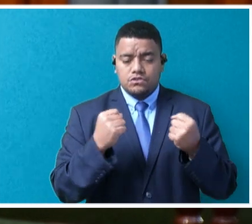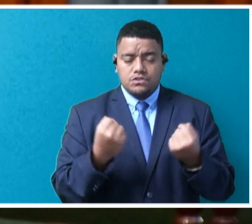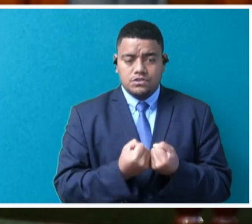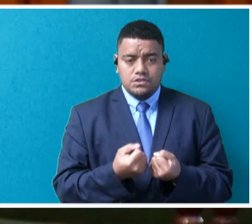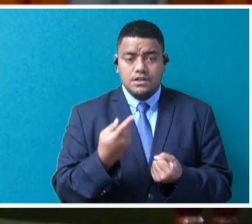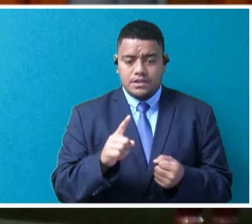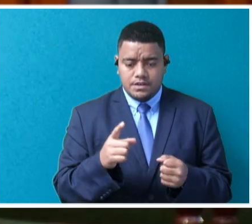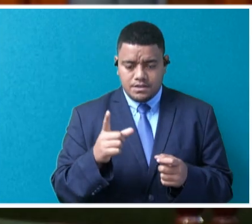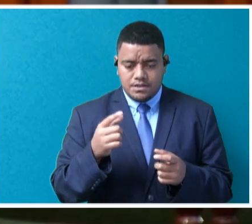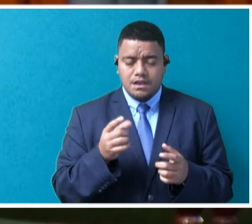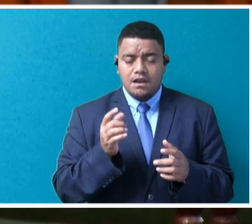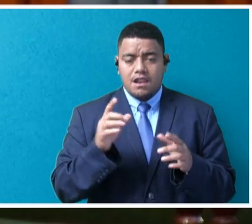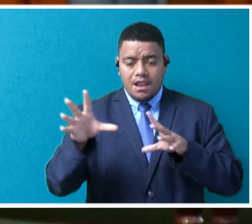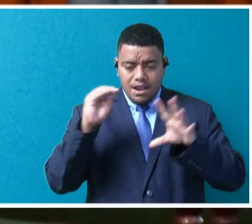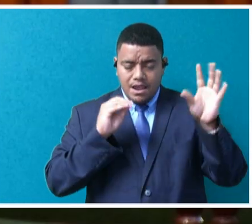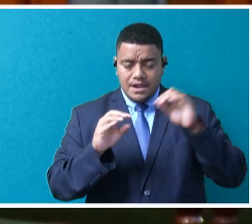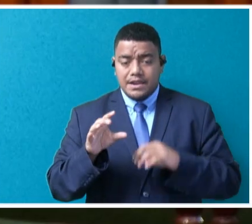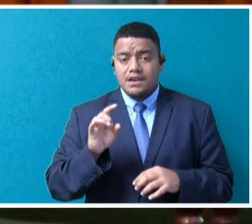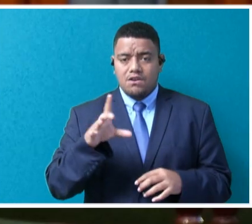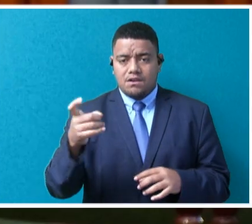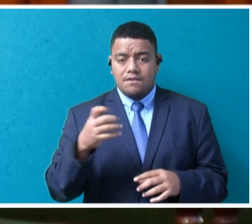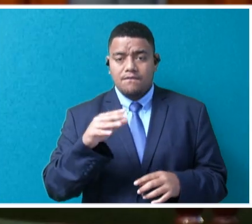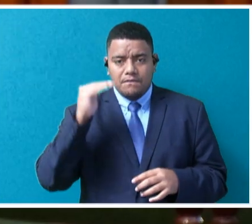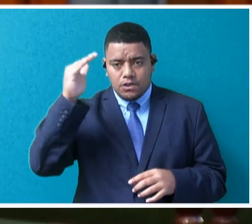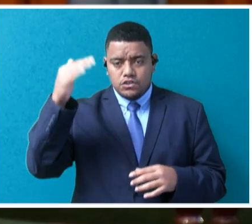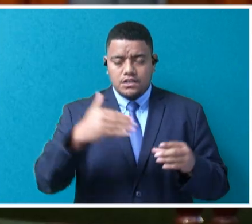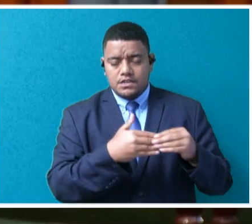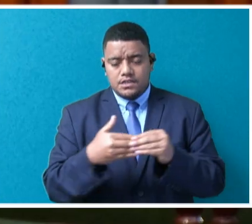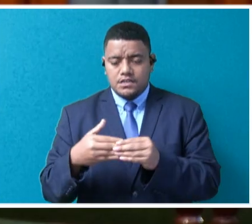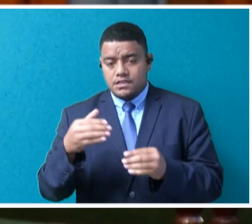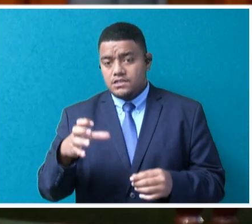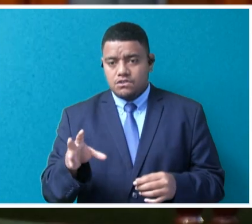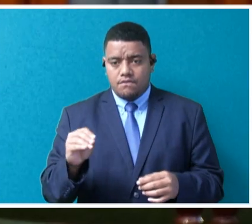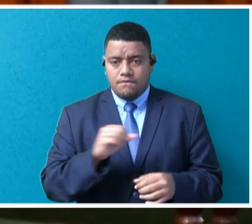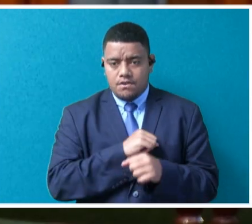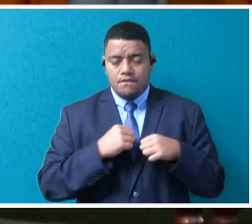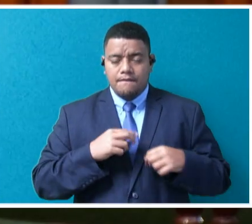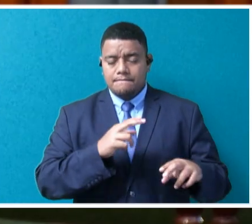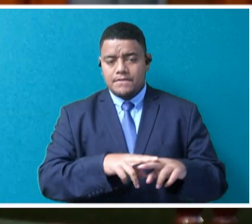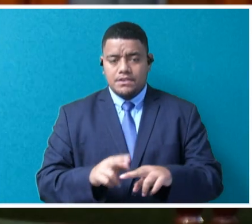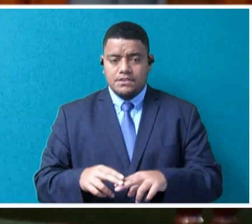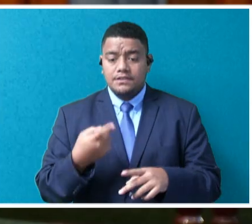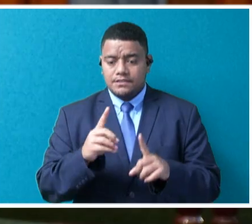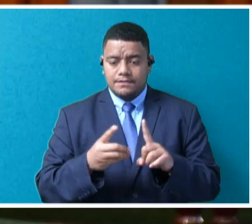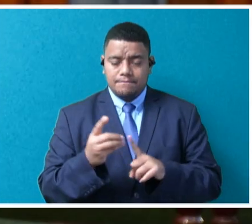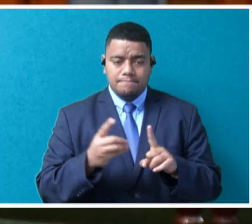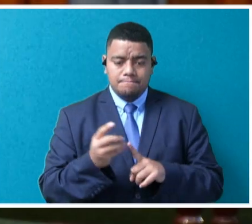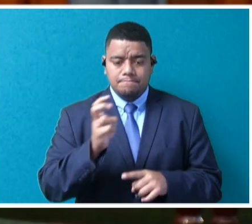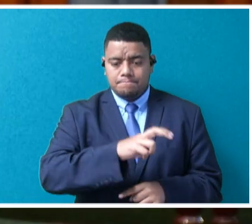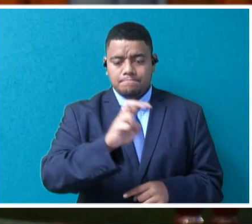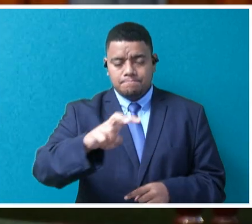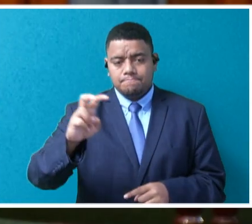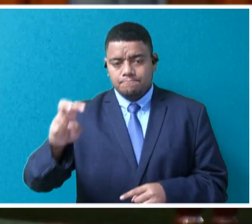in learning outcomes for the future leaders of our Fiji. Therefore, development across our